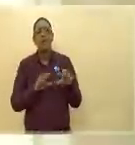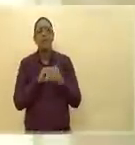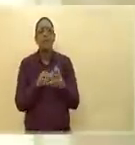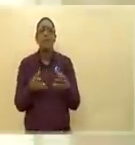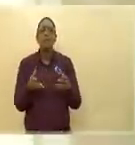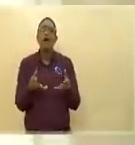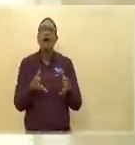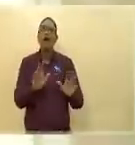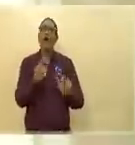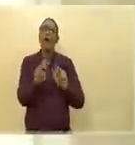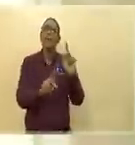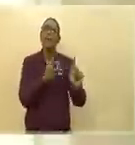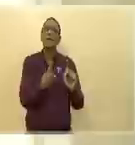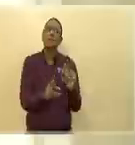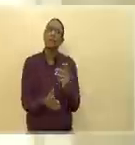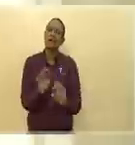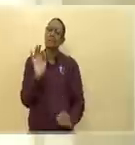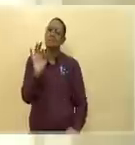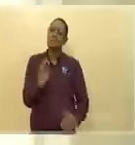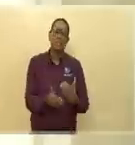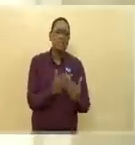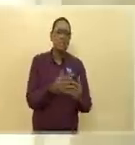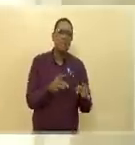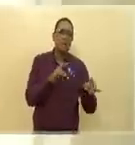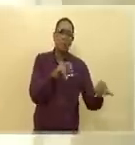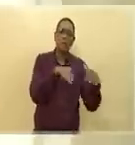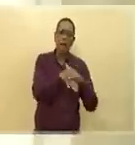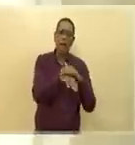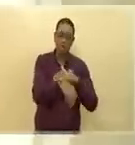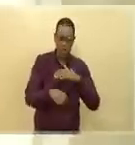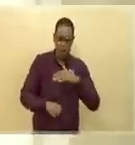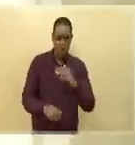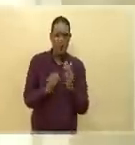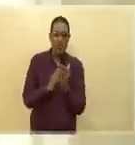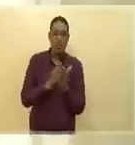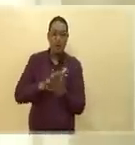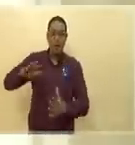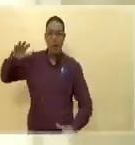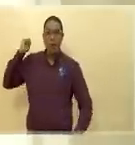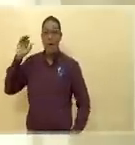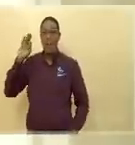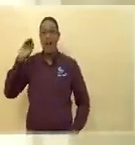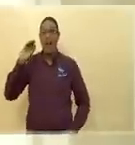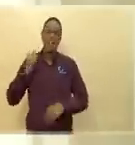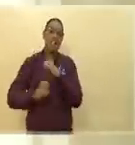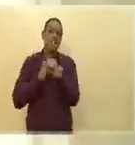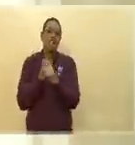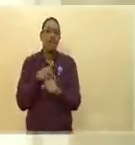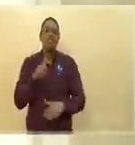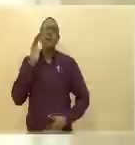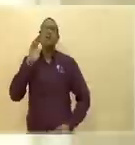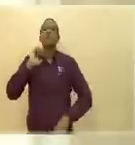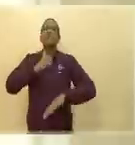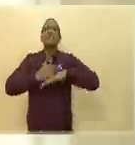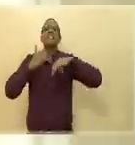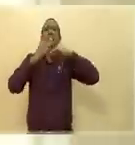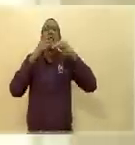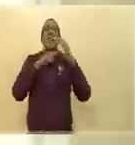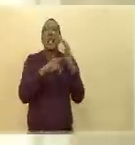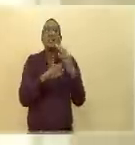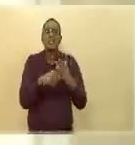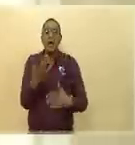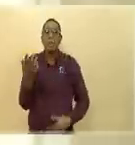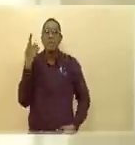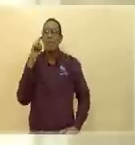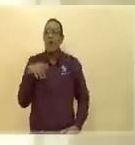allowing individuals easier access to their birth records, going back 90 years, this will set an example